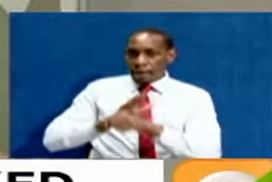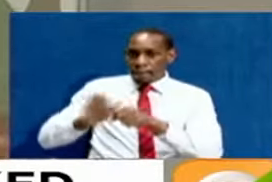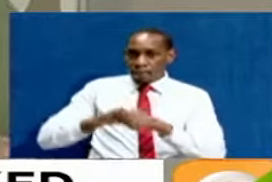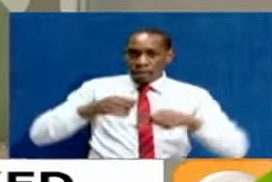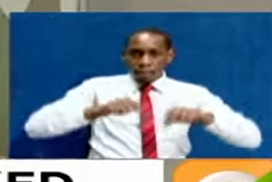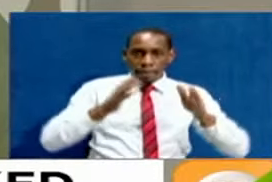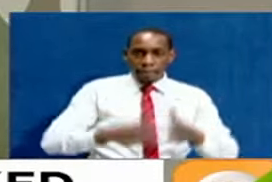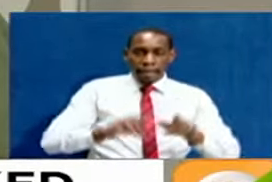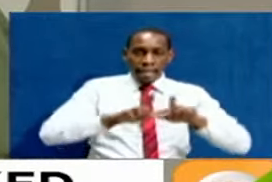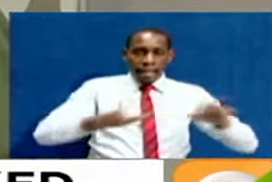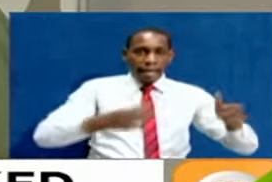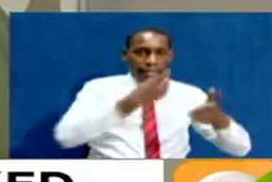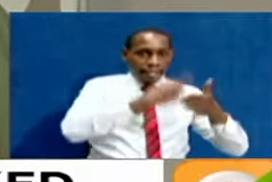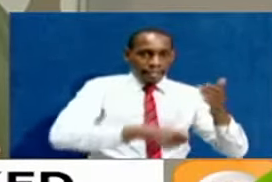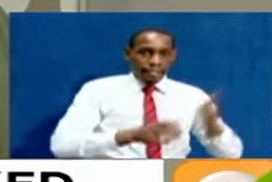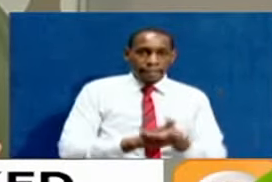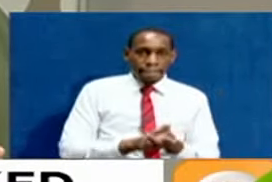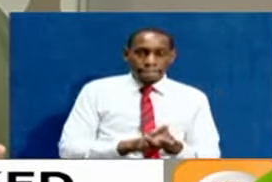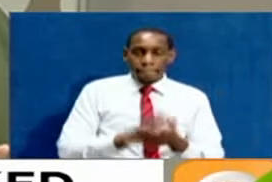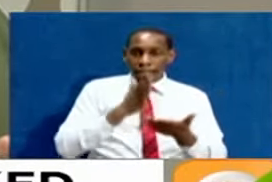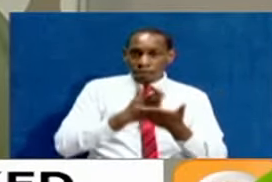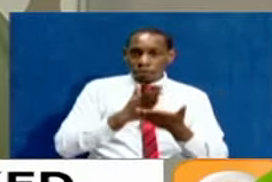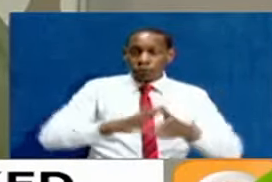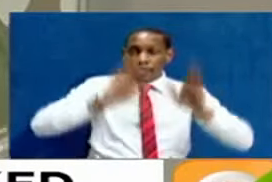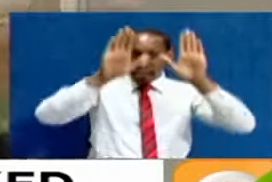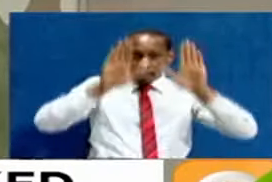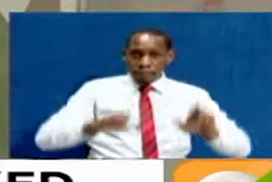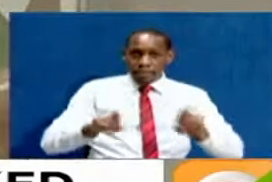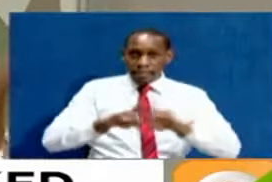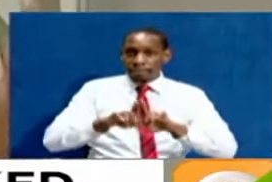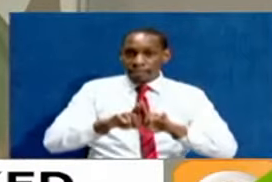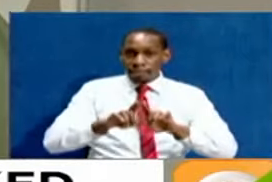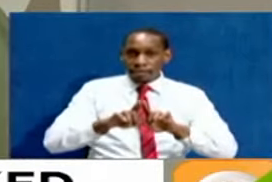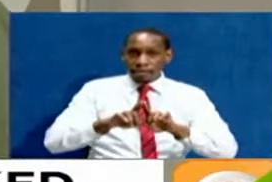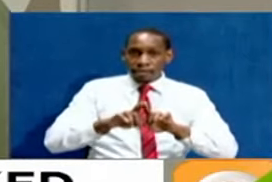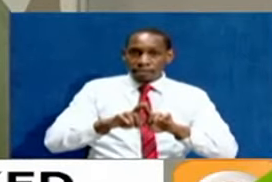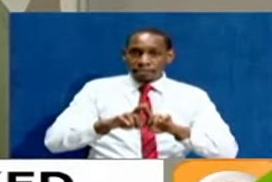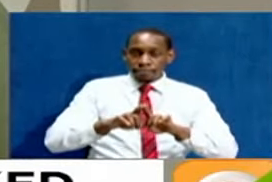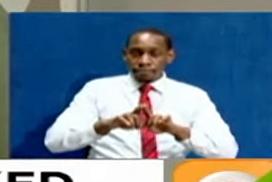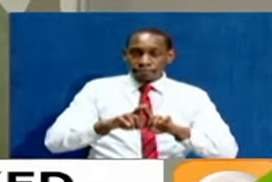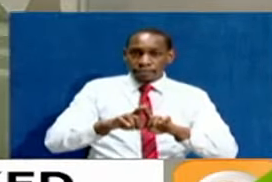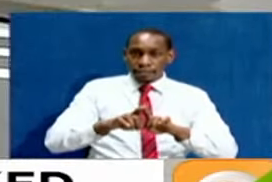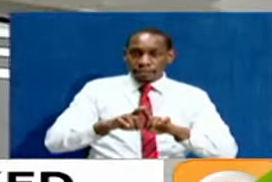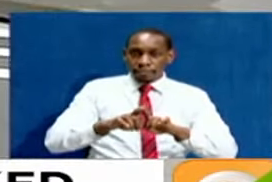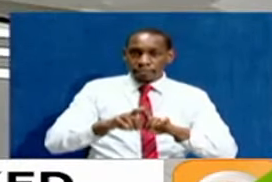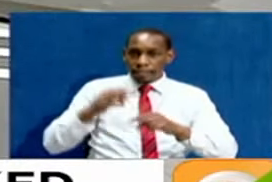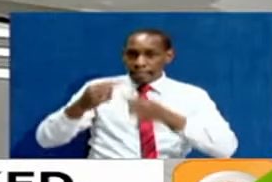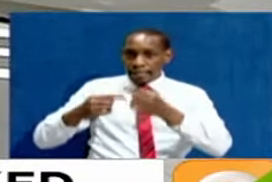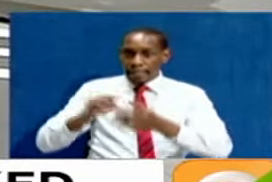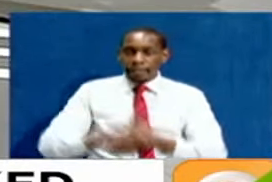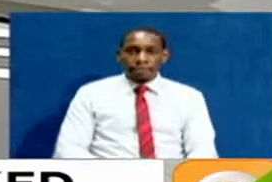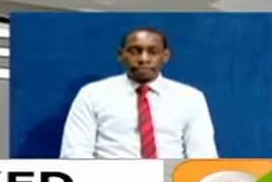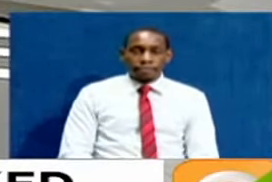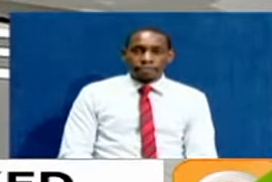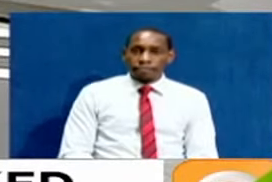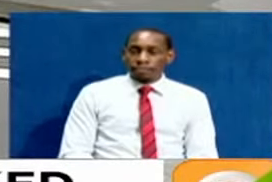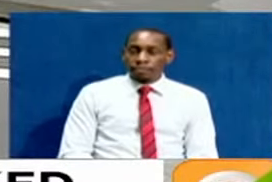for land rates here and there. Those things actually do matter, and it should be something that should be replicated across the country. But even all